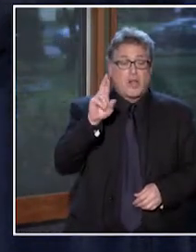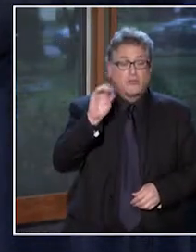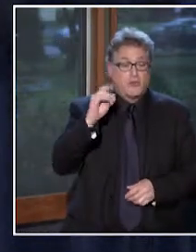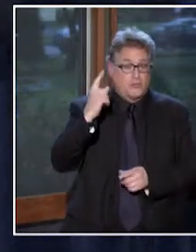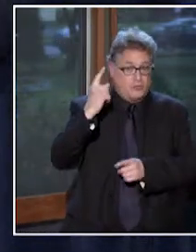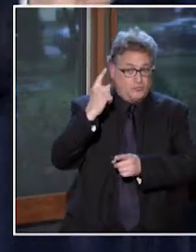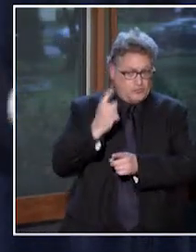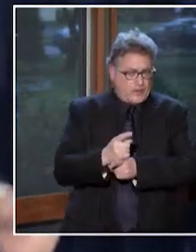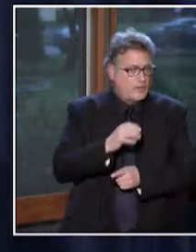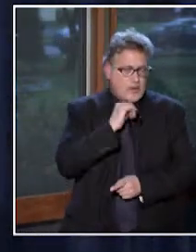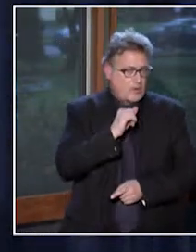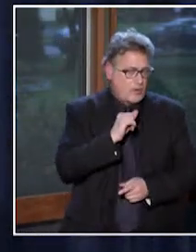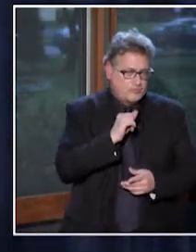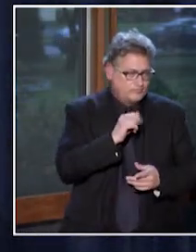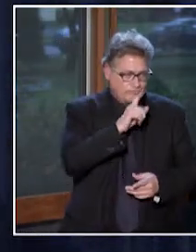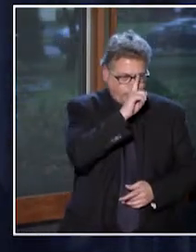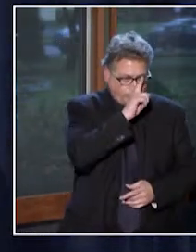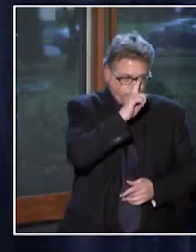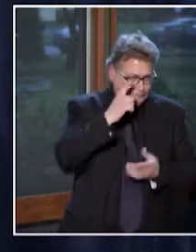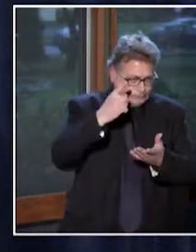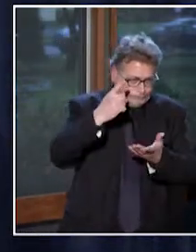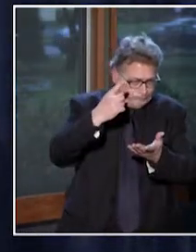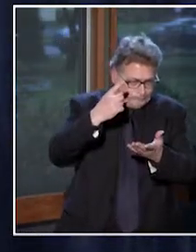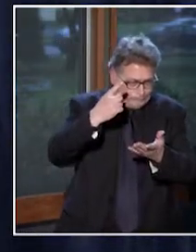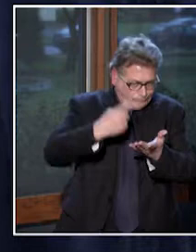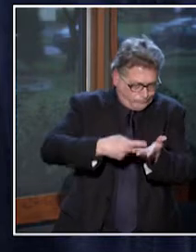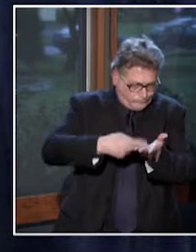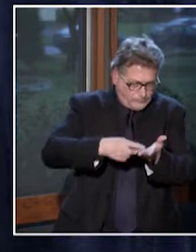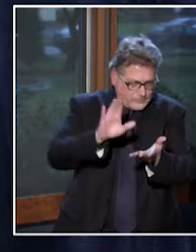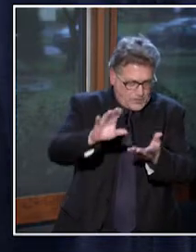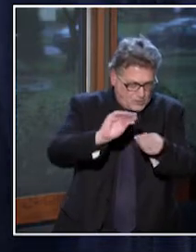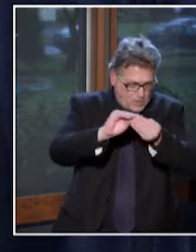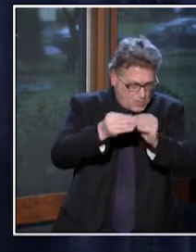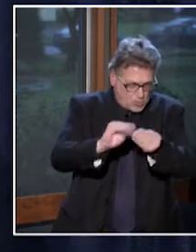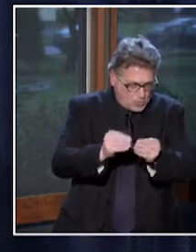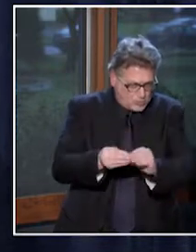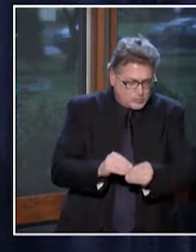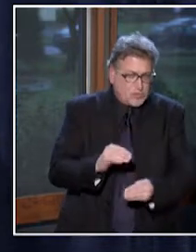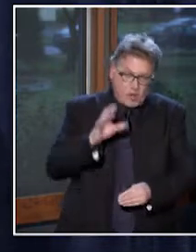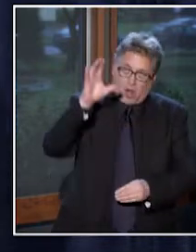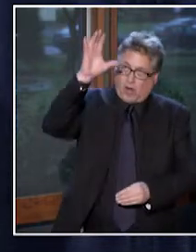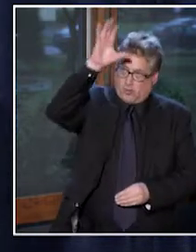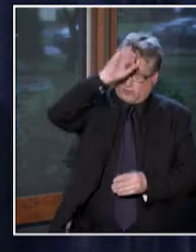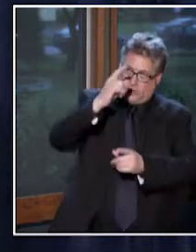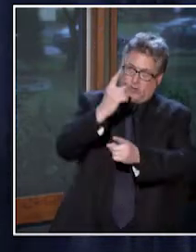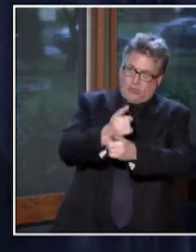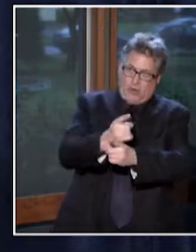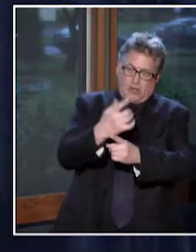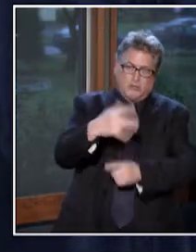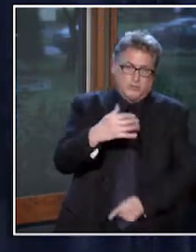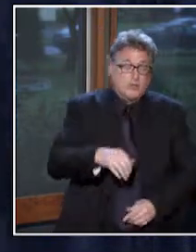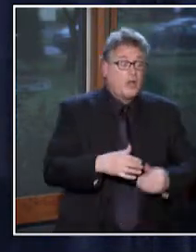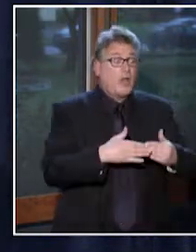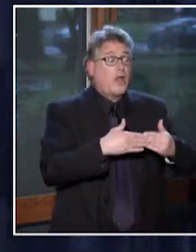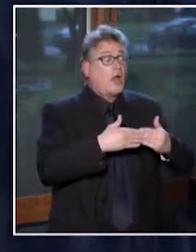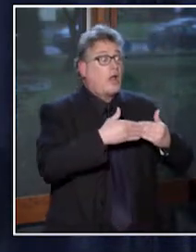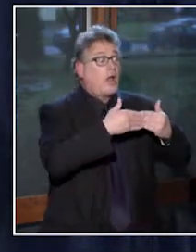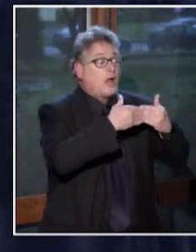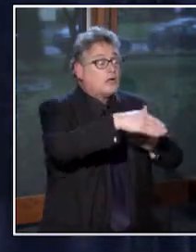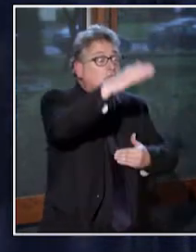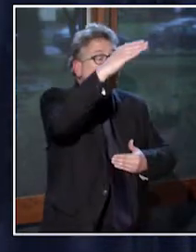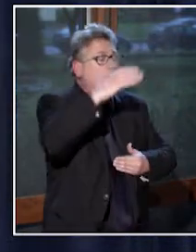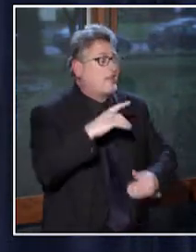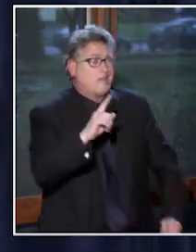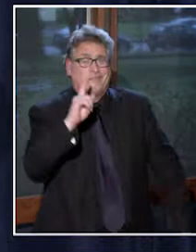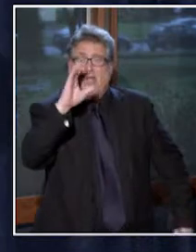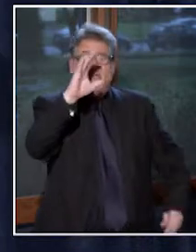into debate about their statistics, but let's assume they are right based on the number of people moving here, in the years ahead, there will be hundreds of